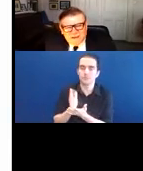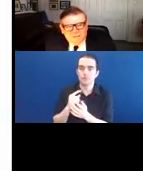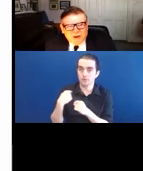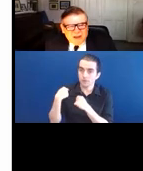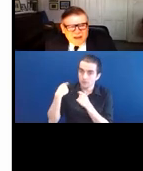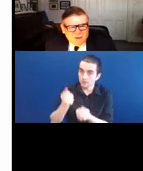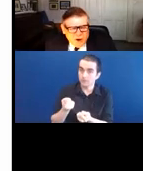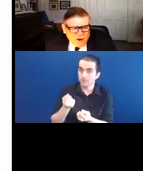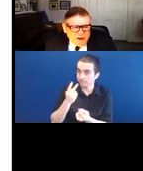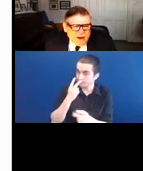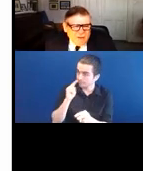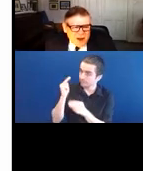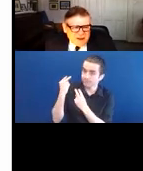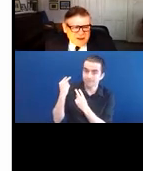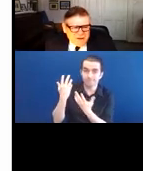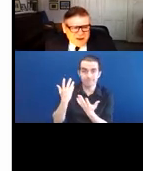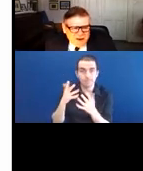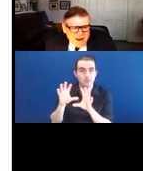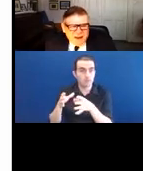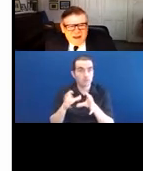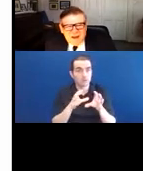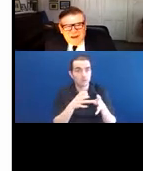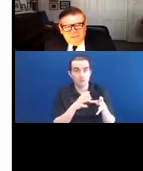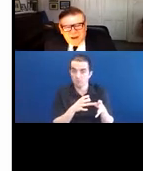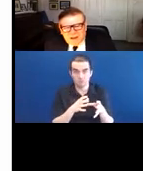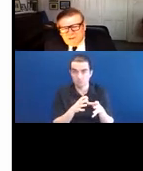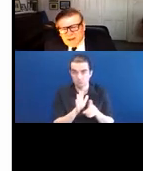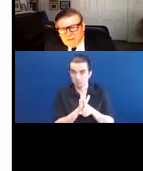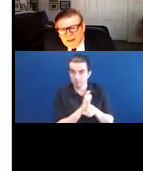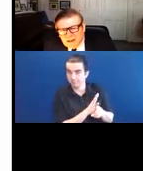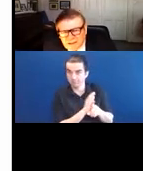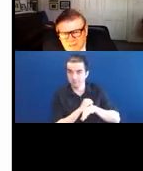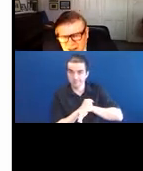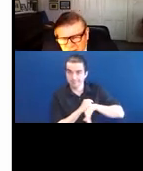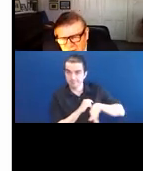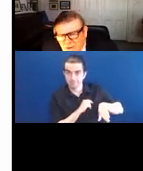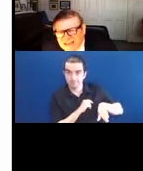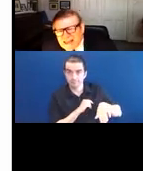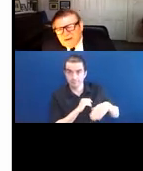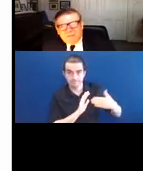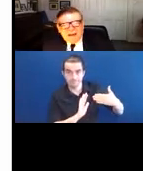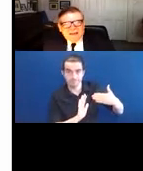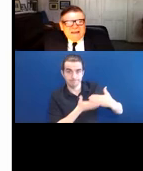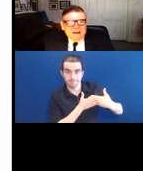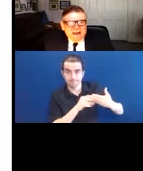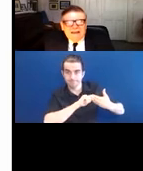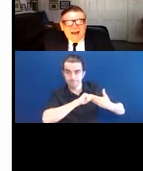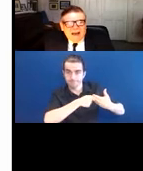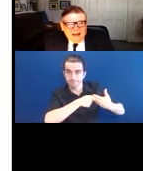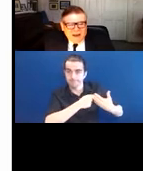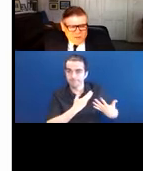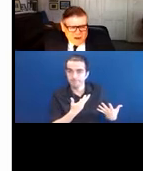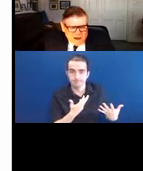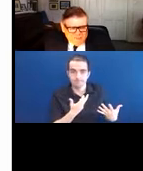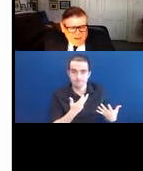done to them, which they were not party to agreeing. Persons with disabilities remain a group whose legal capacity is being